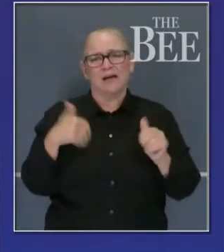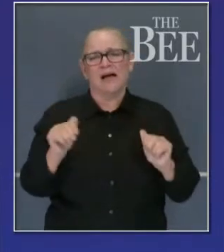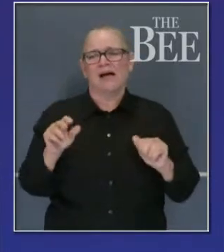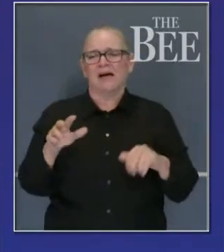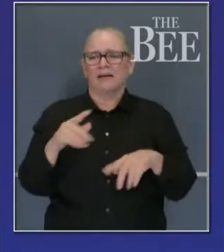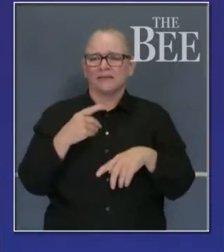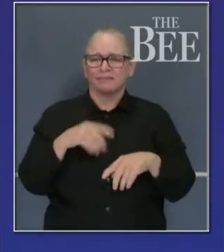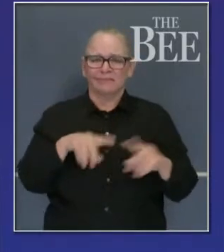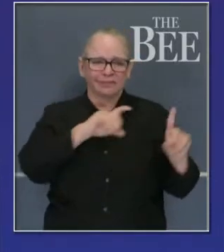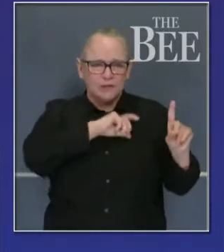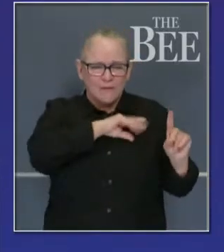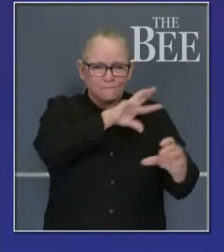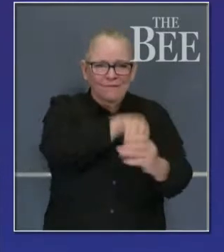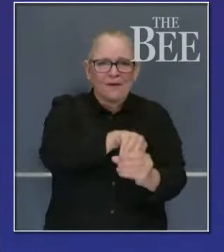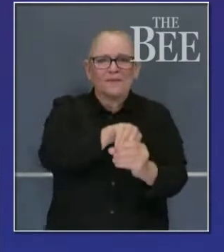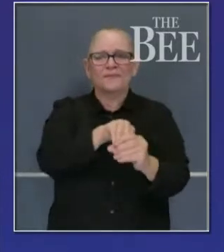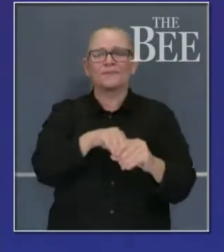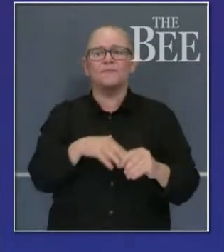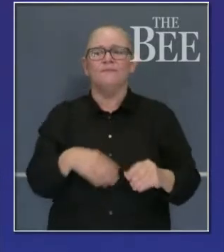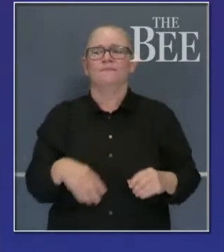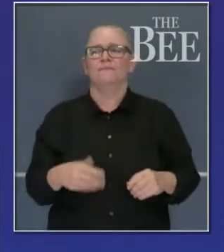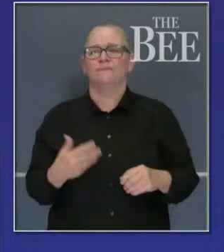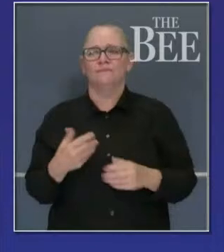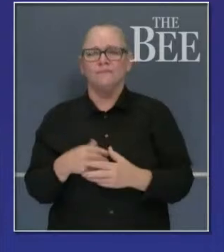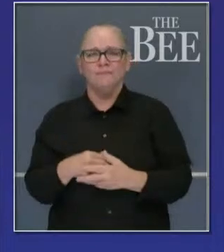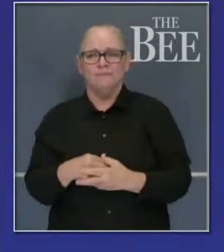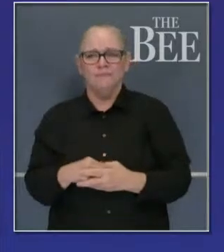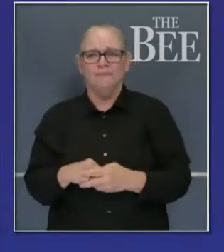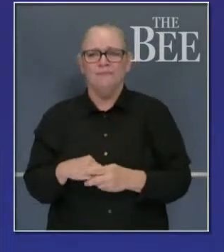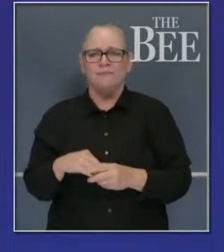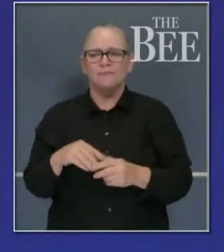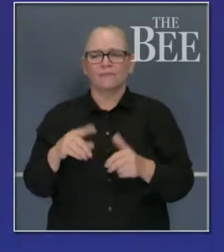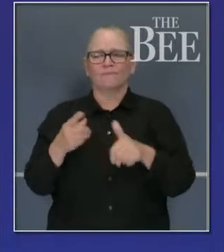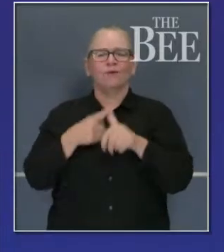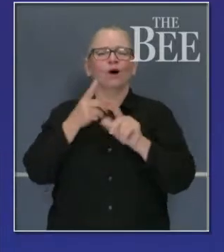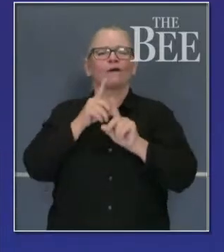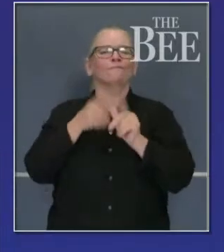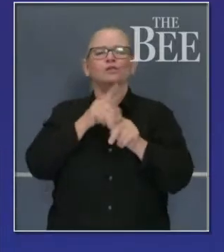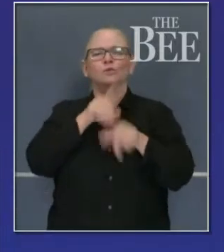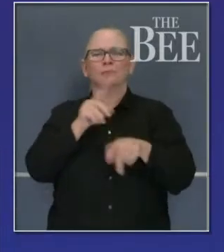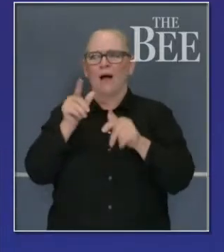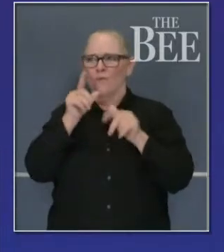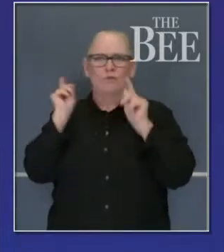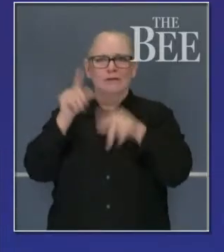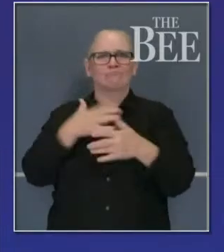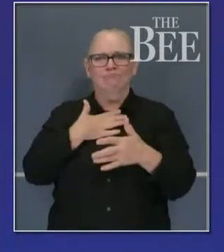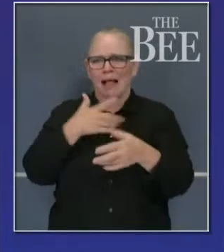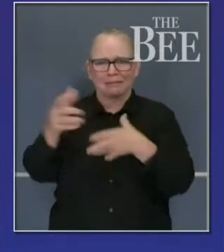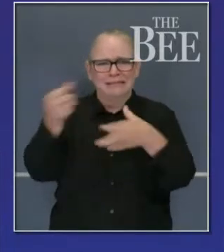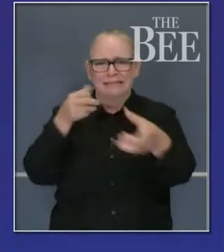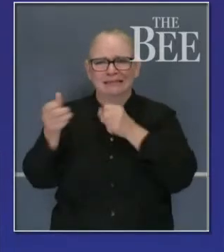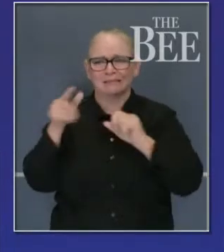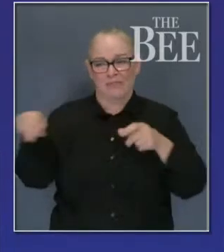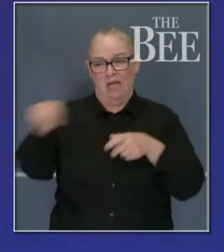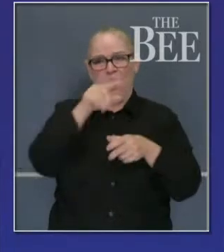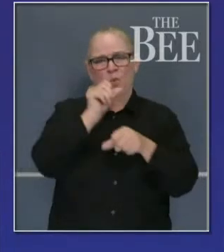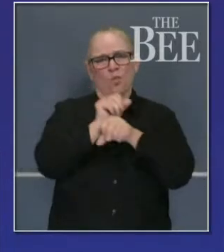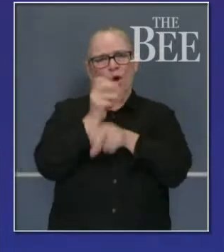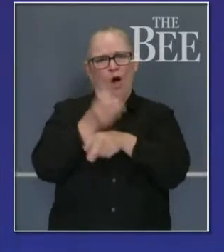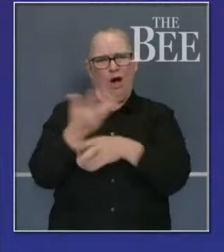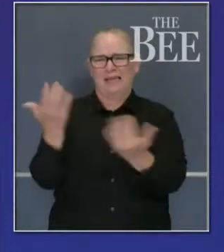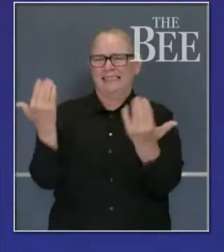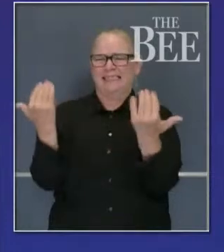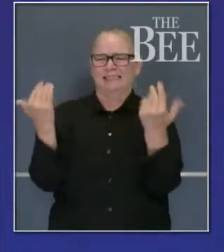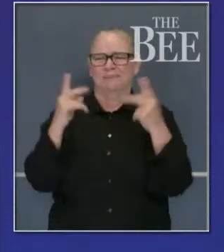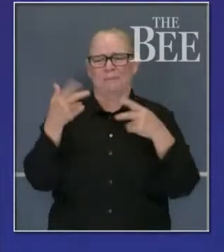local sheriffs and local first responders to support folks moving into safe